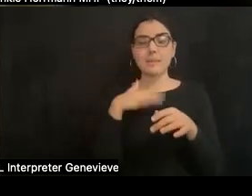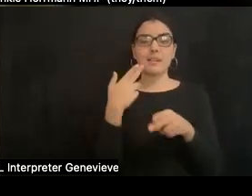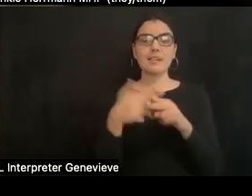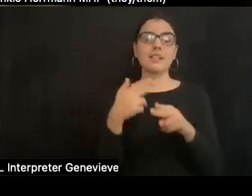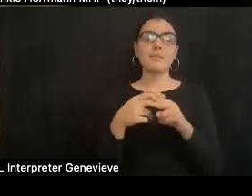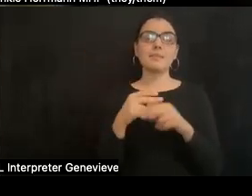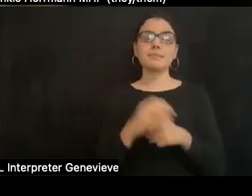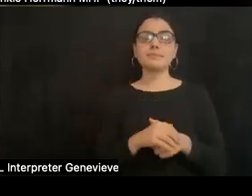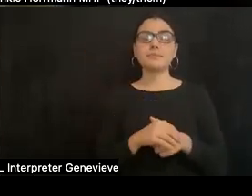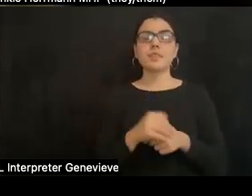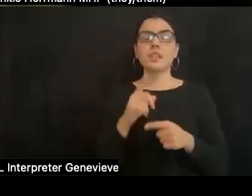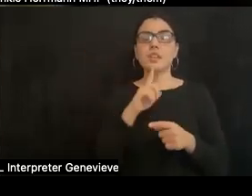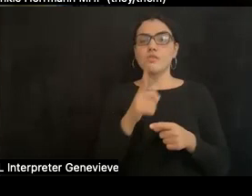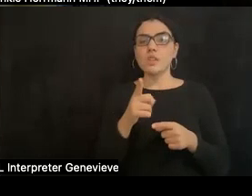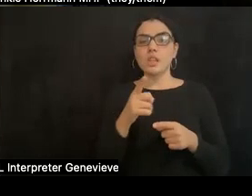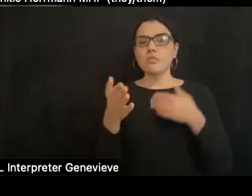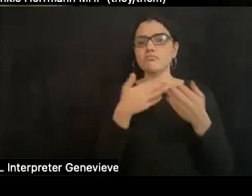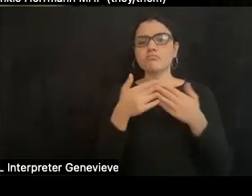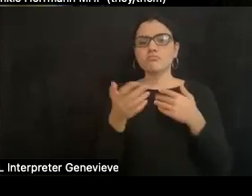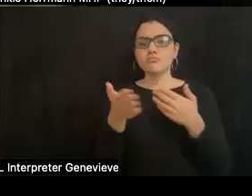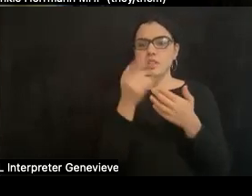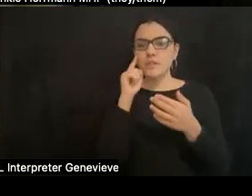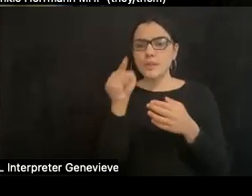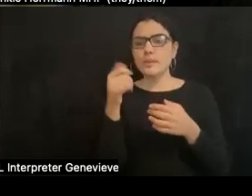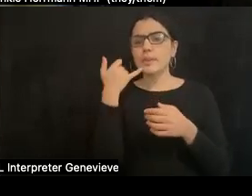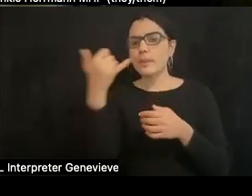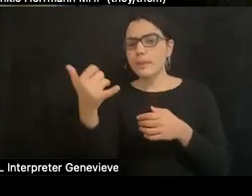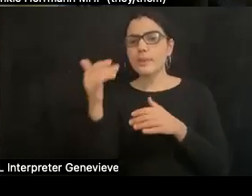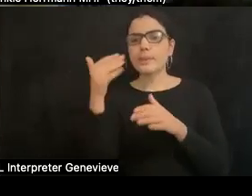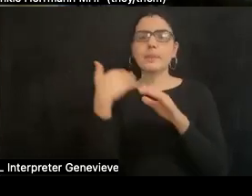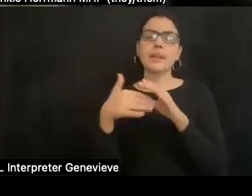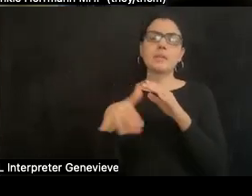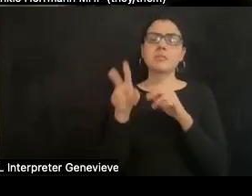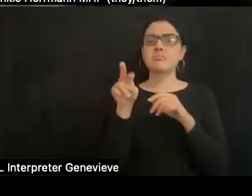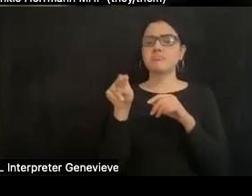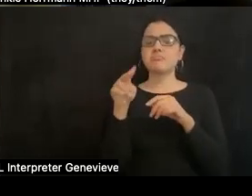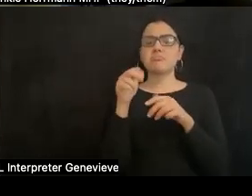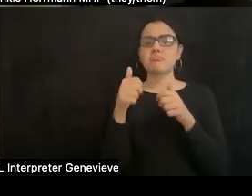So yeah, if that's whichever way is easiest for you, you can call, you can email either of those email addresses,